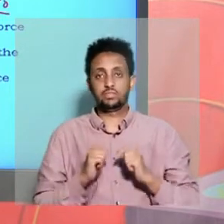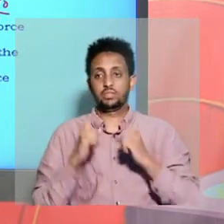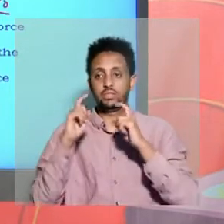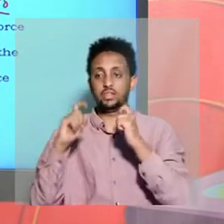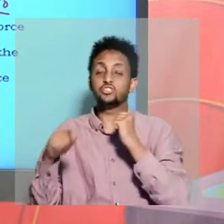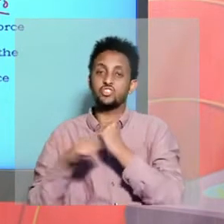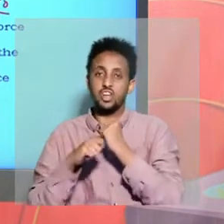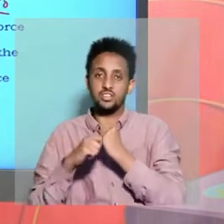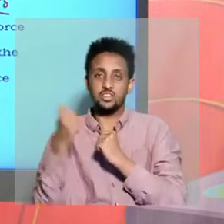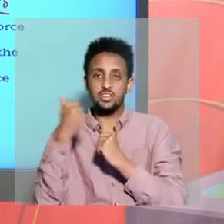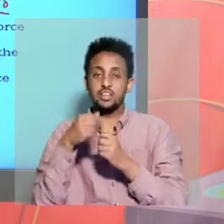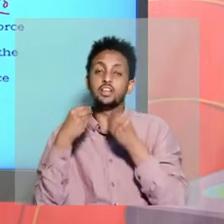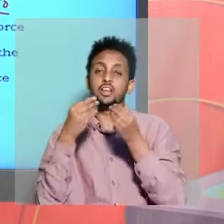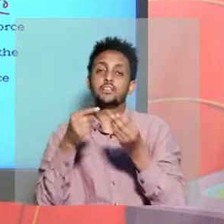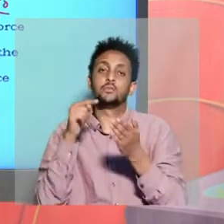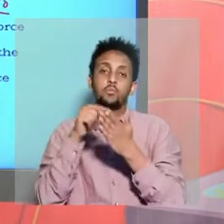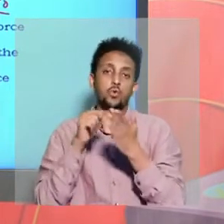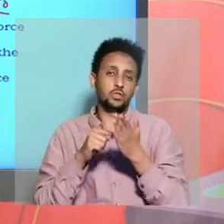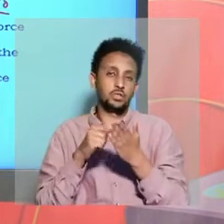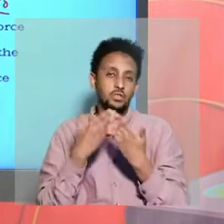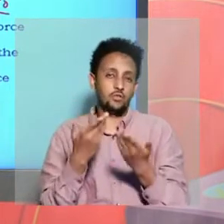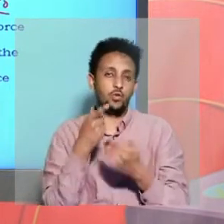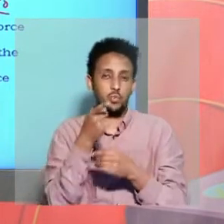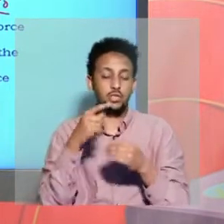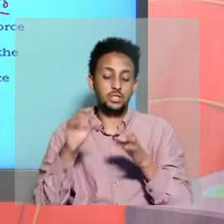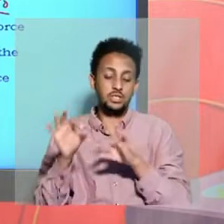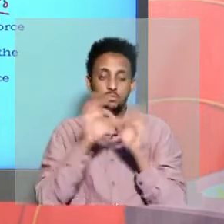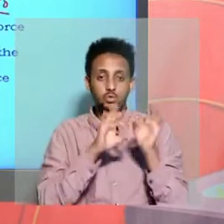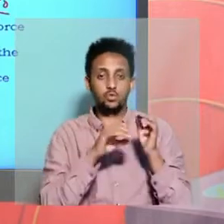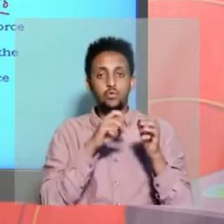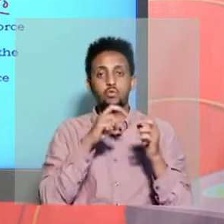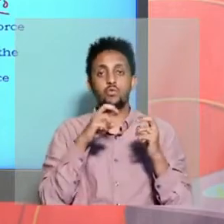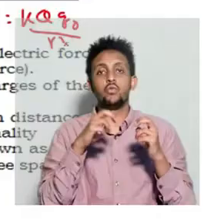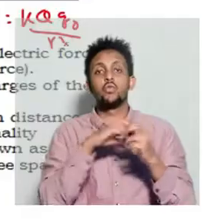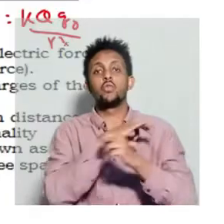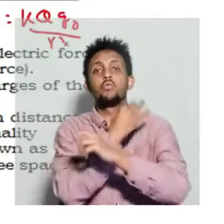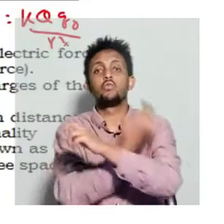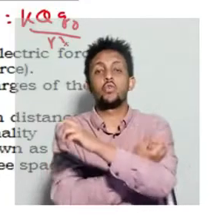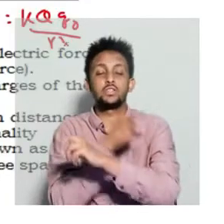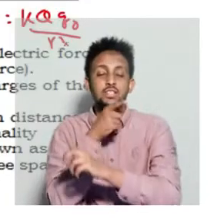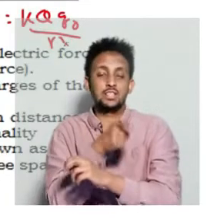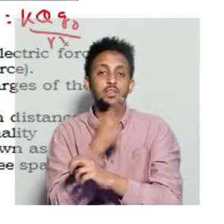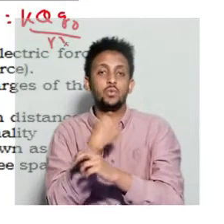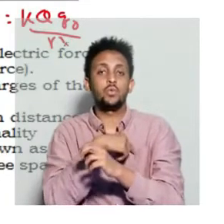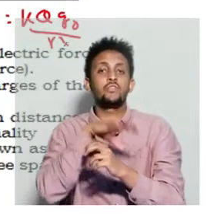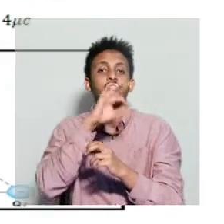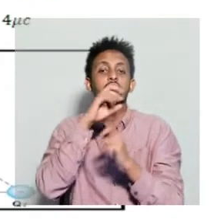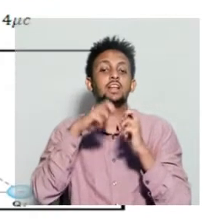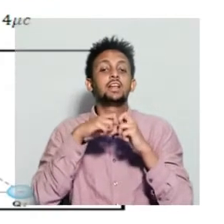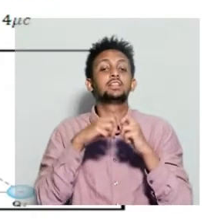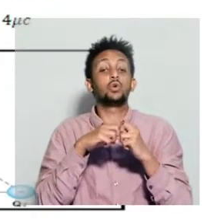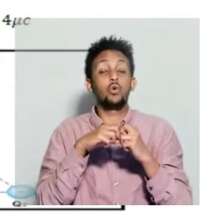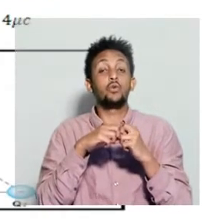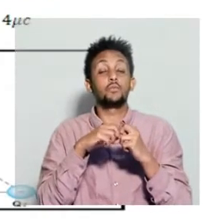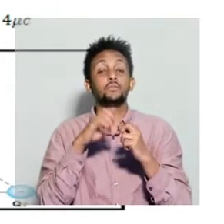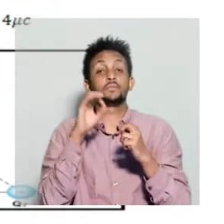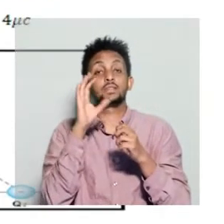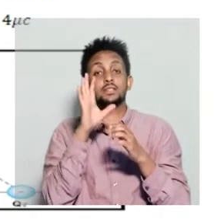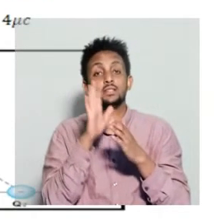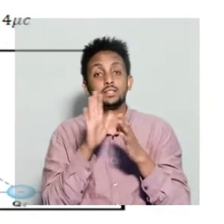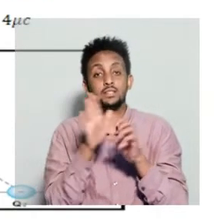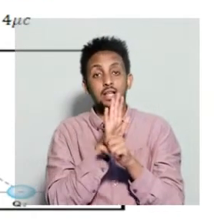charge at a given point. Therefore, if you substitute the force over here, you can find electrostatic field